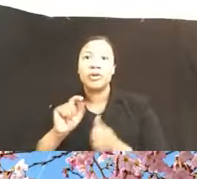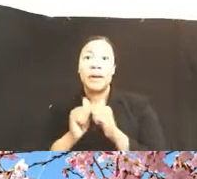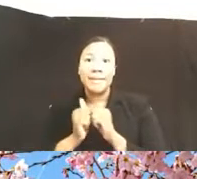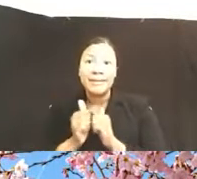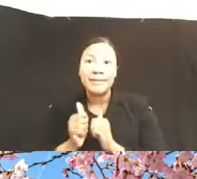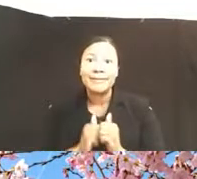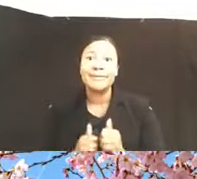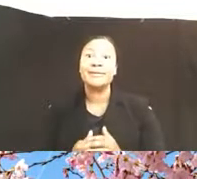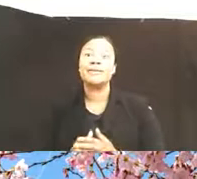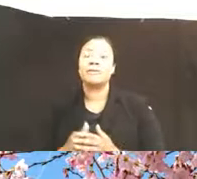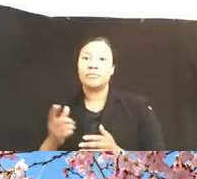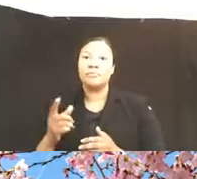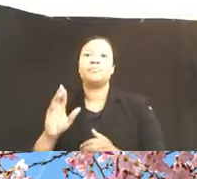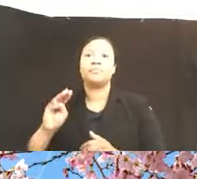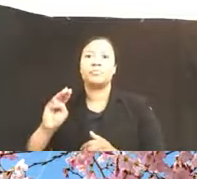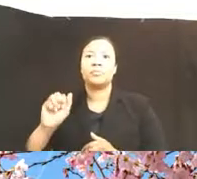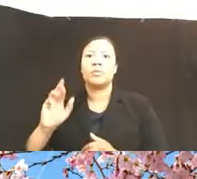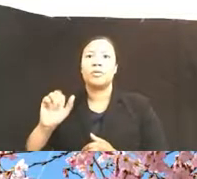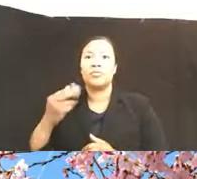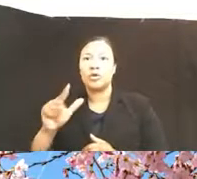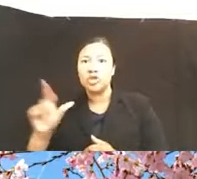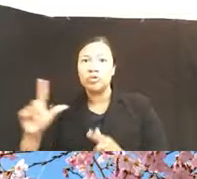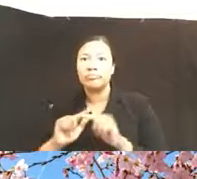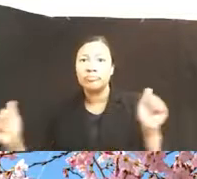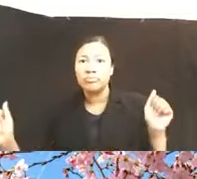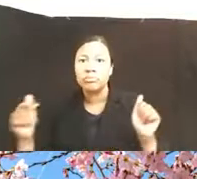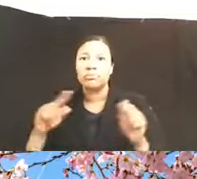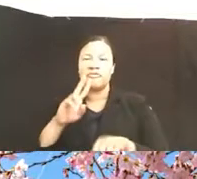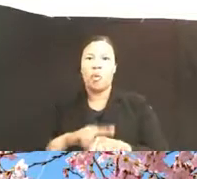Truman, Rhodes, Marshall, and so forth, a ton of service, and of course, my research